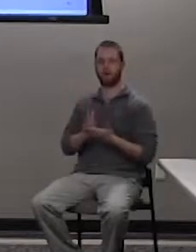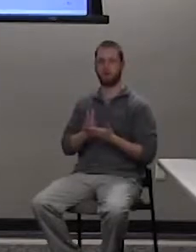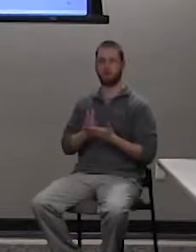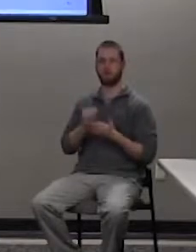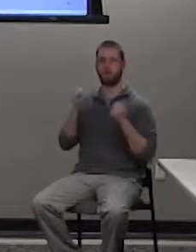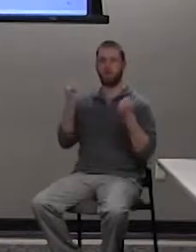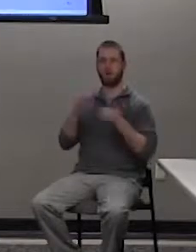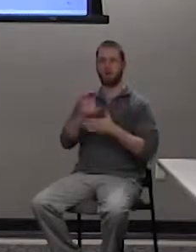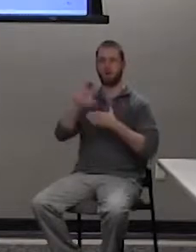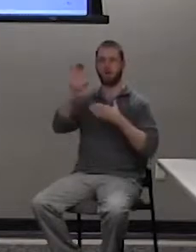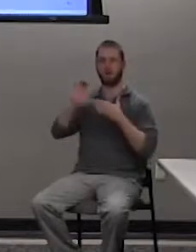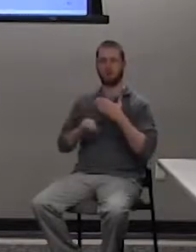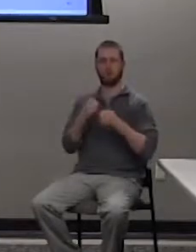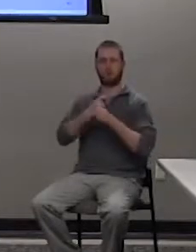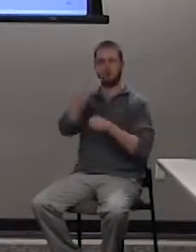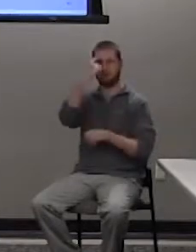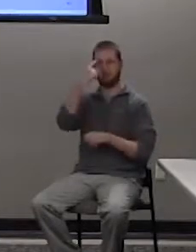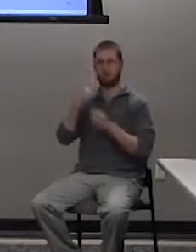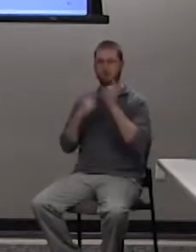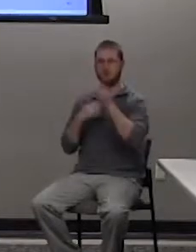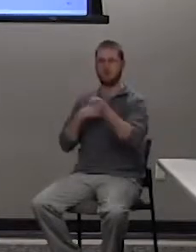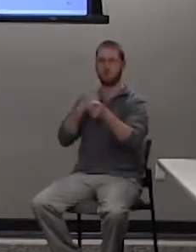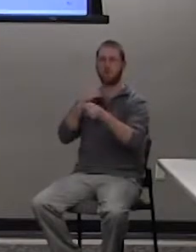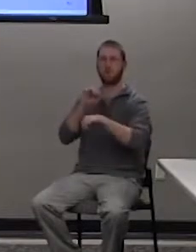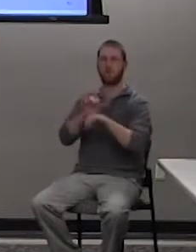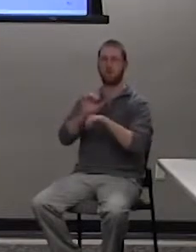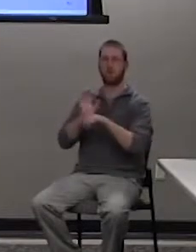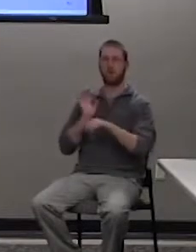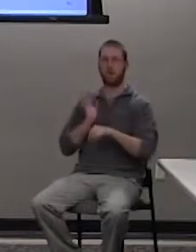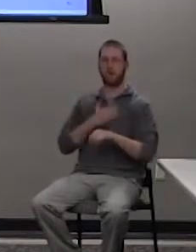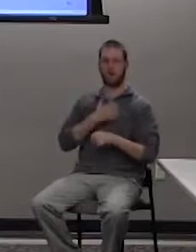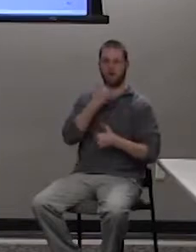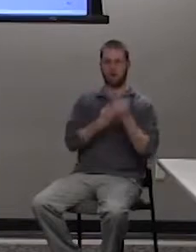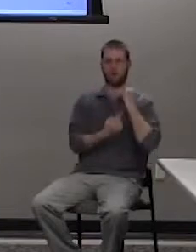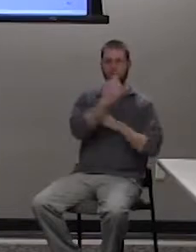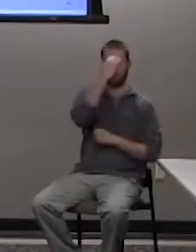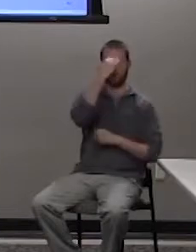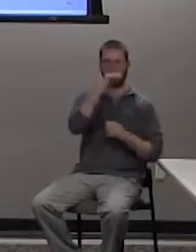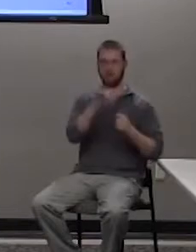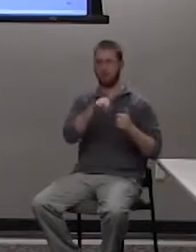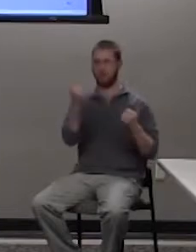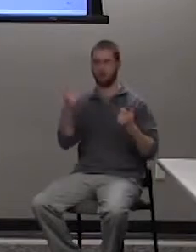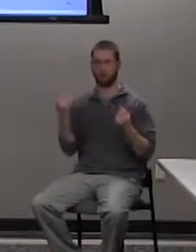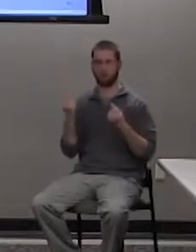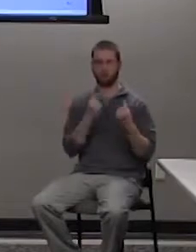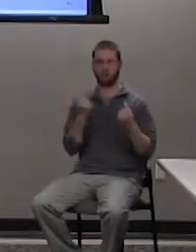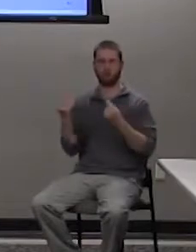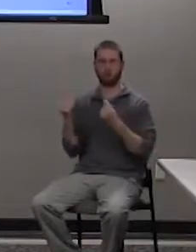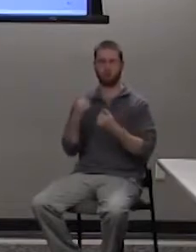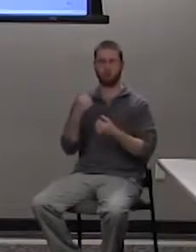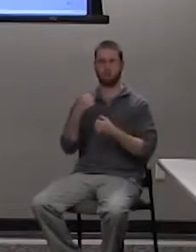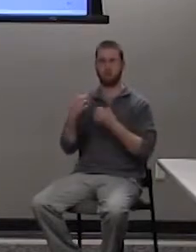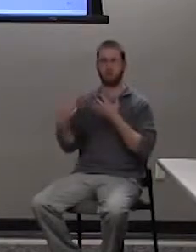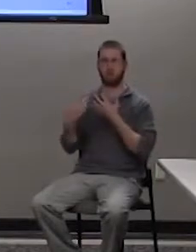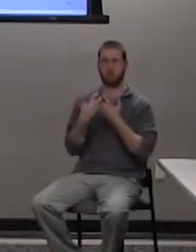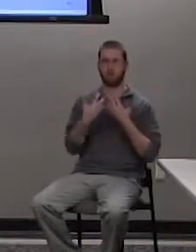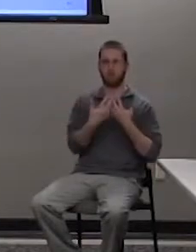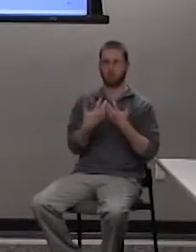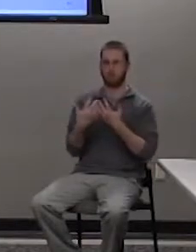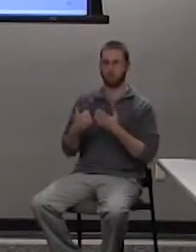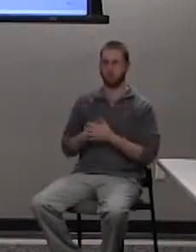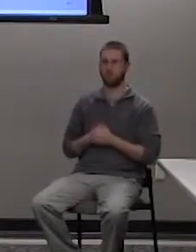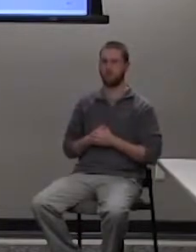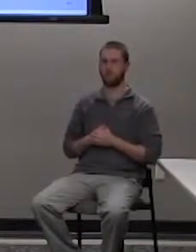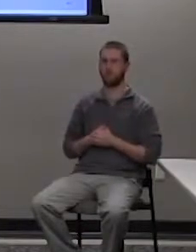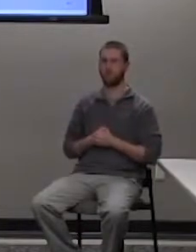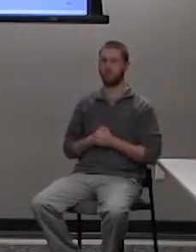So it all comes to a conclusion that makes sense. Well, we're working on ours, and everybody needs to know what, you know. Yeah, so what... Barry's already working. Yeah, what